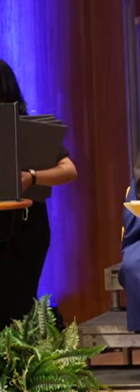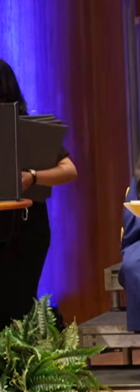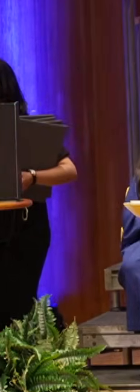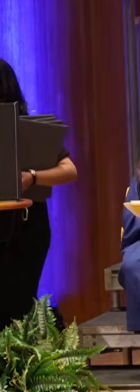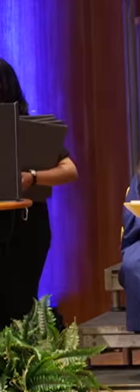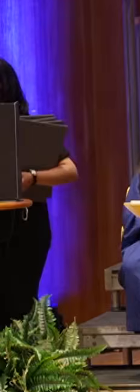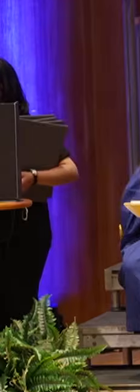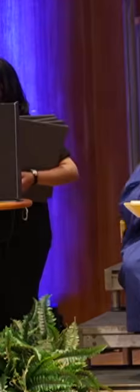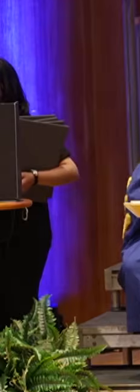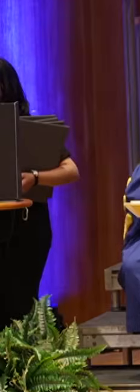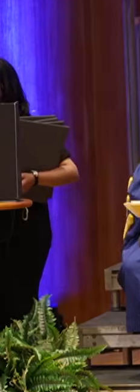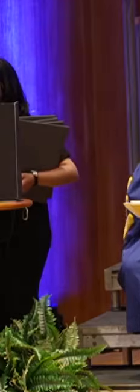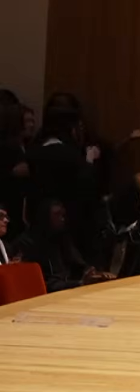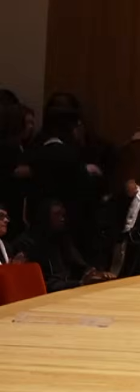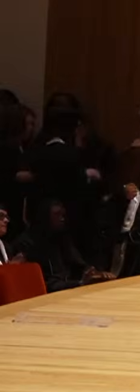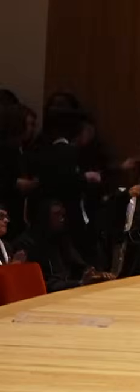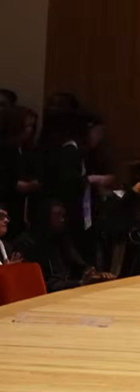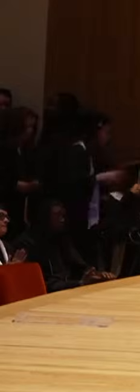Miles Garner.